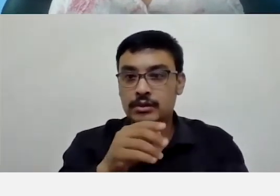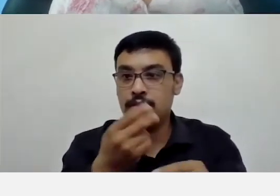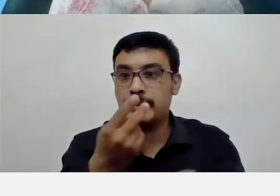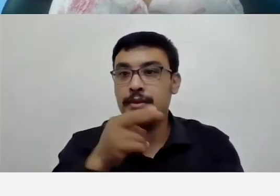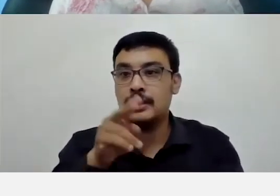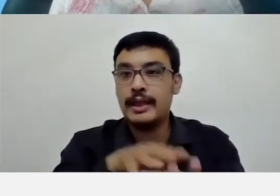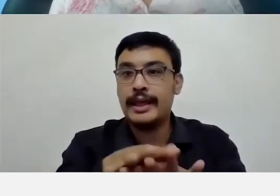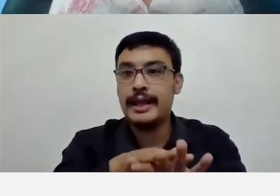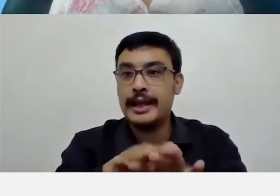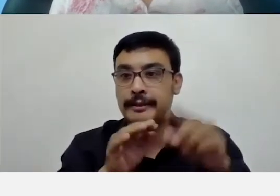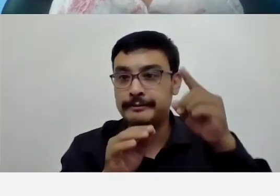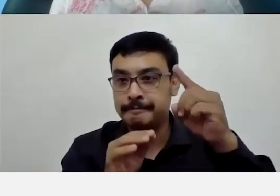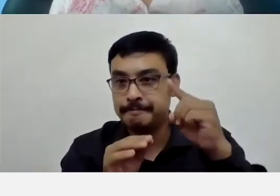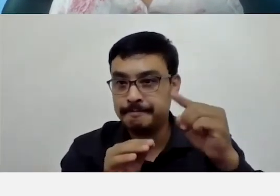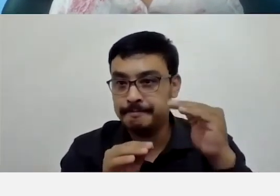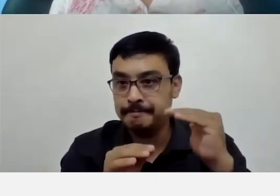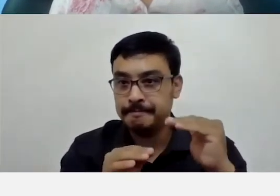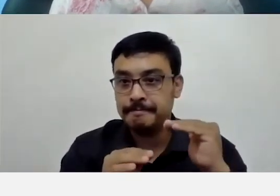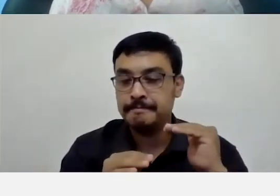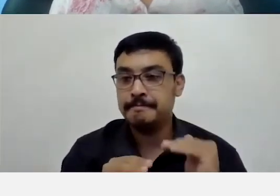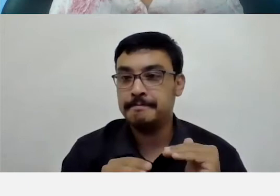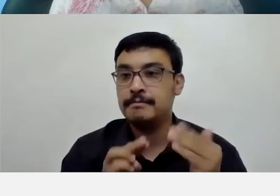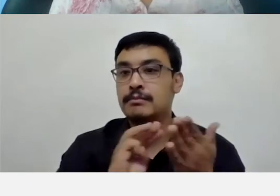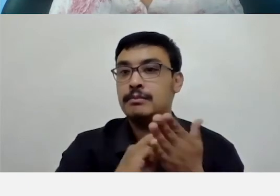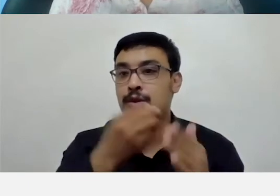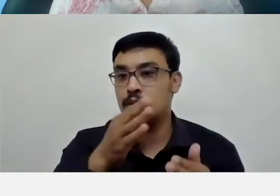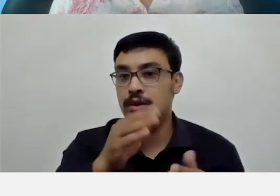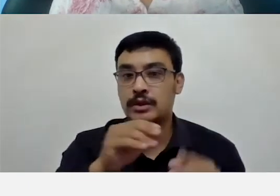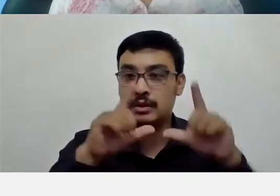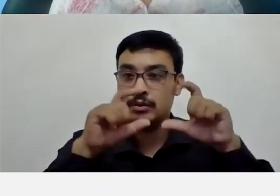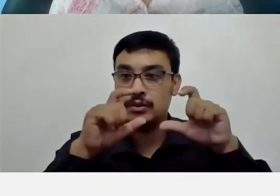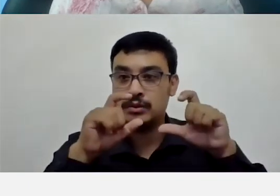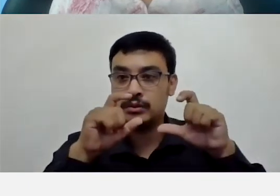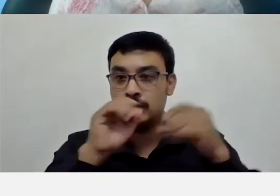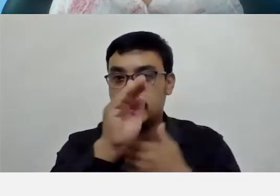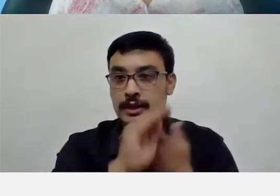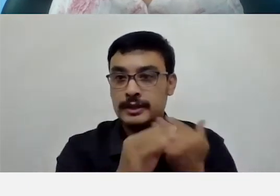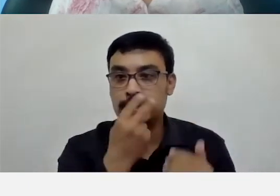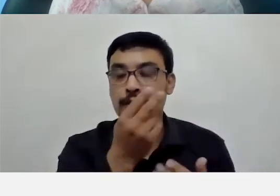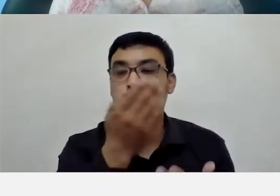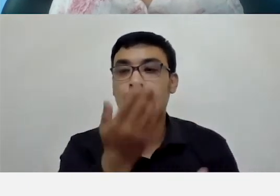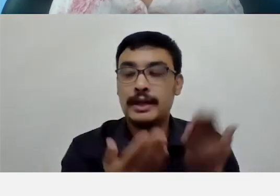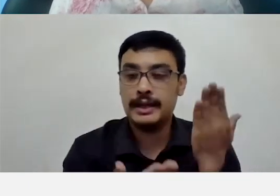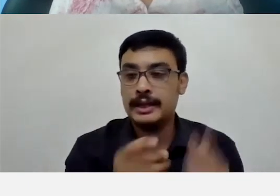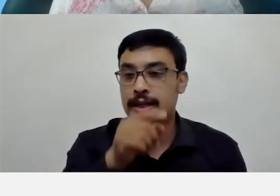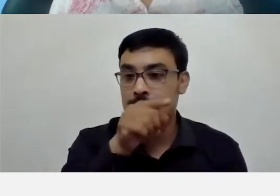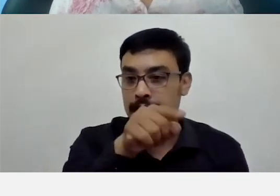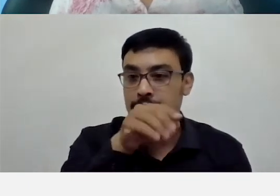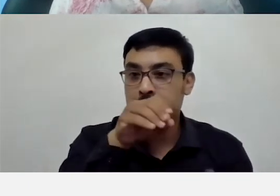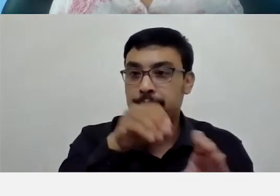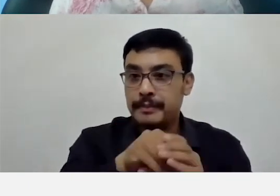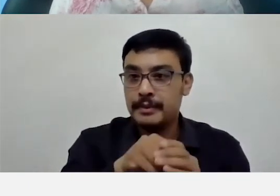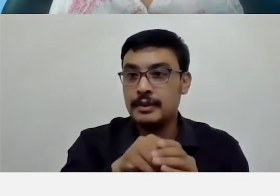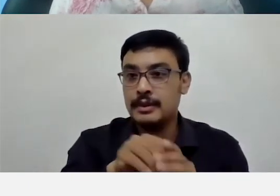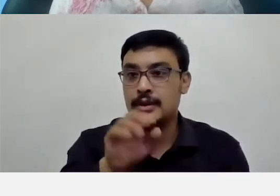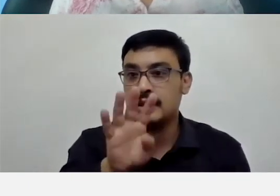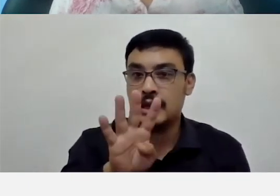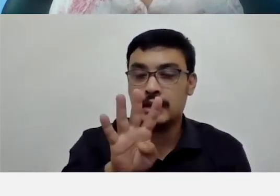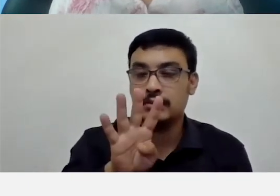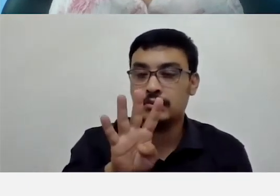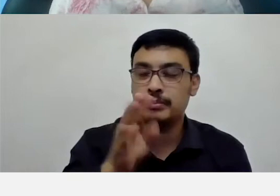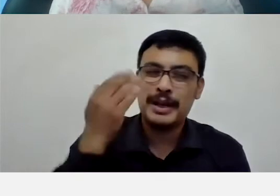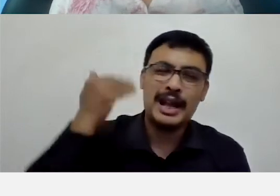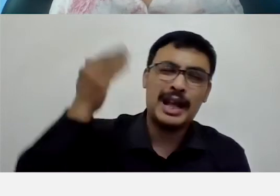multi-stories. So here you can see one of the picture of the pagoda style, and it is from the 4th century in